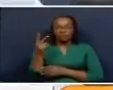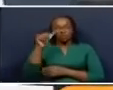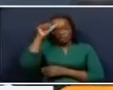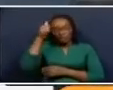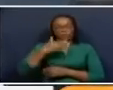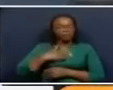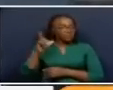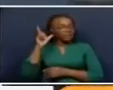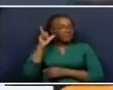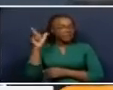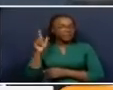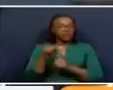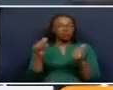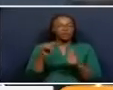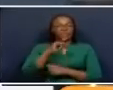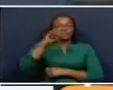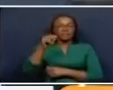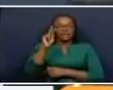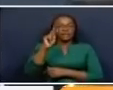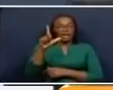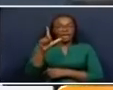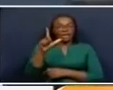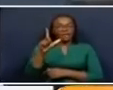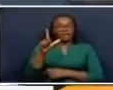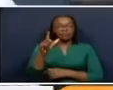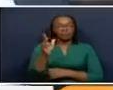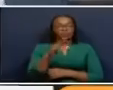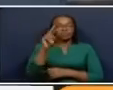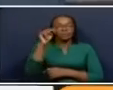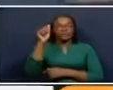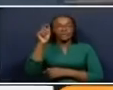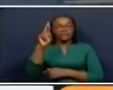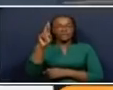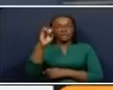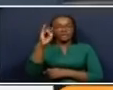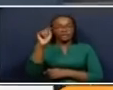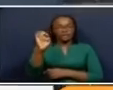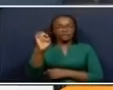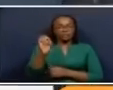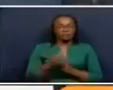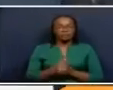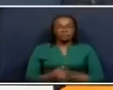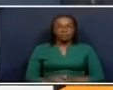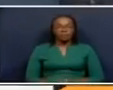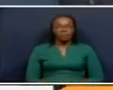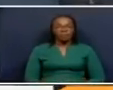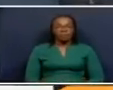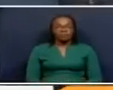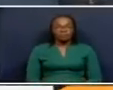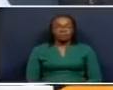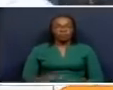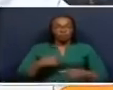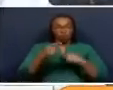articulation. Jubilites and Nazarites. You can't make this stuff up. Keep